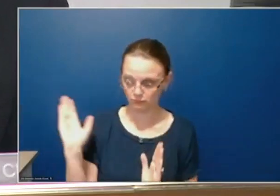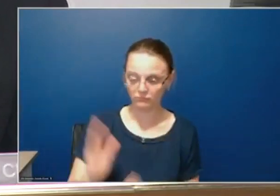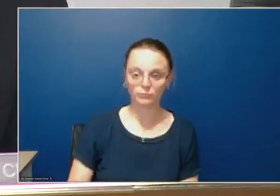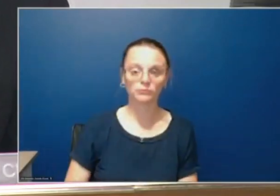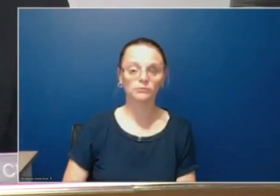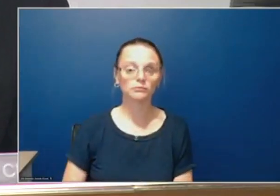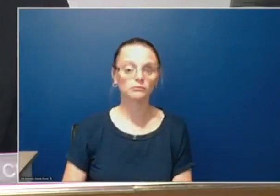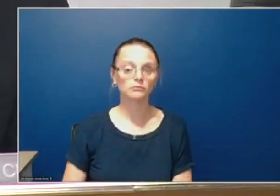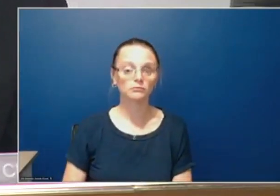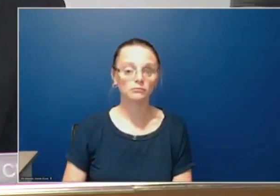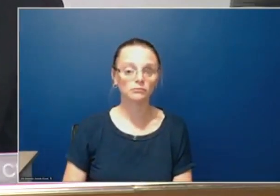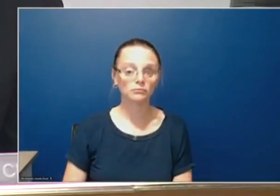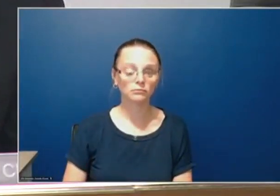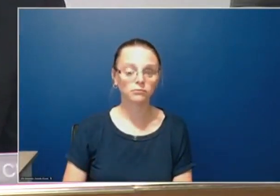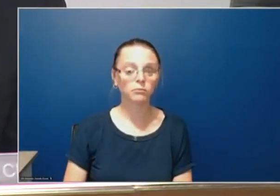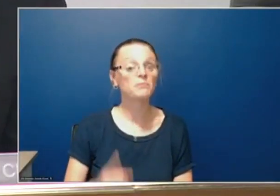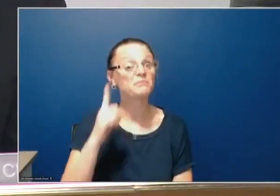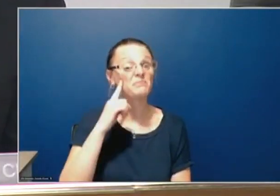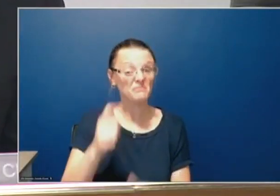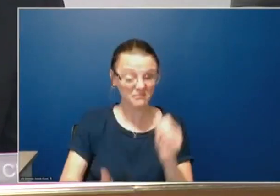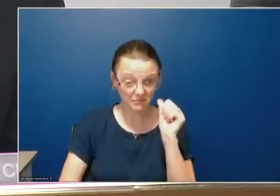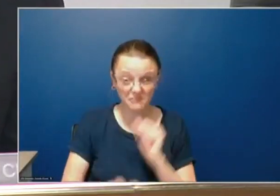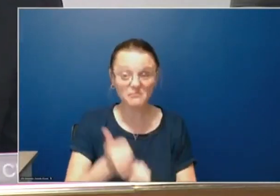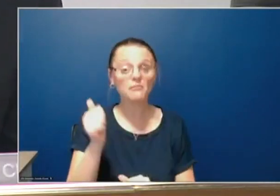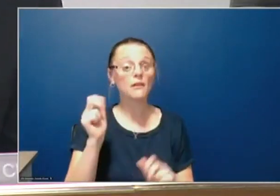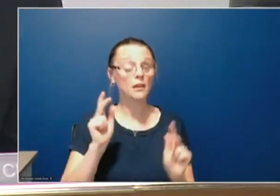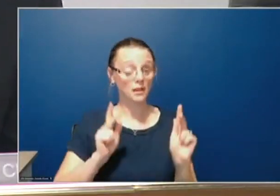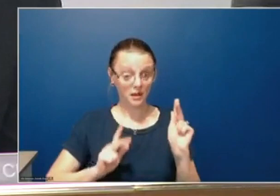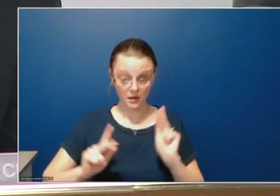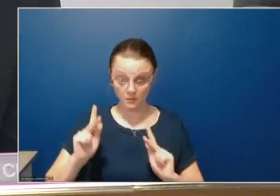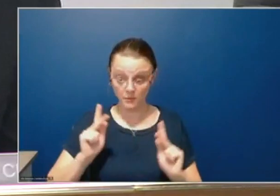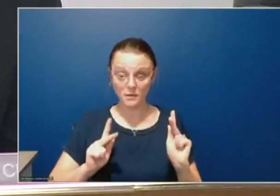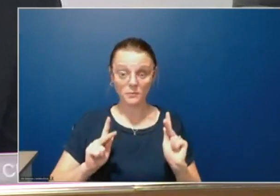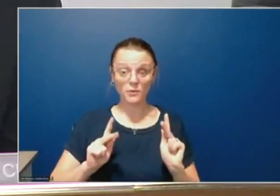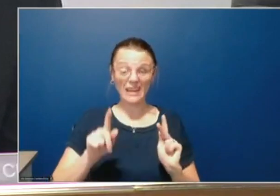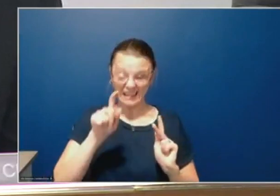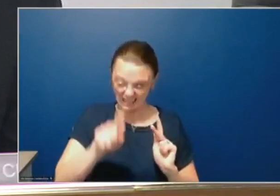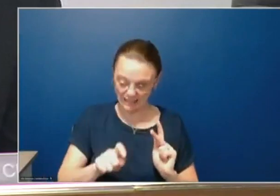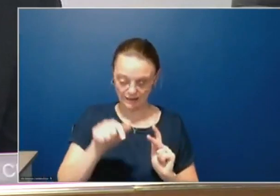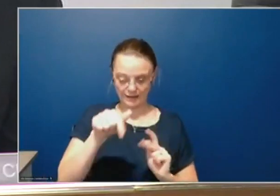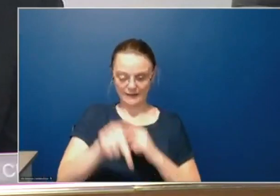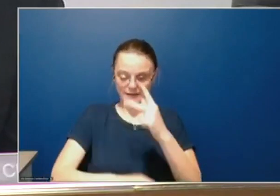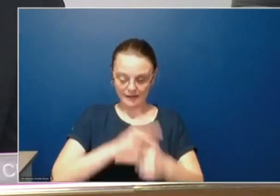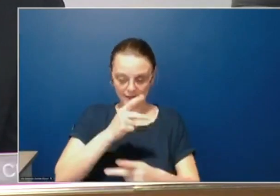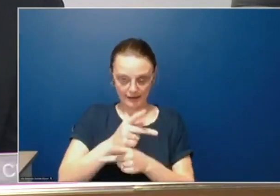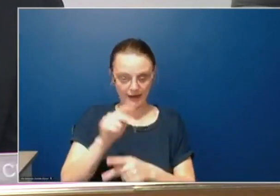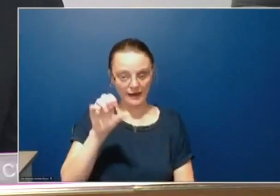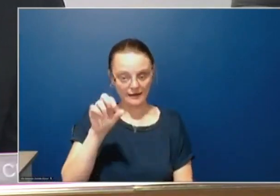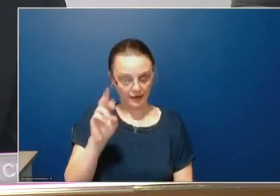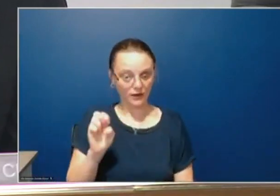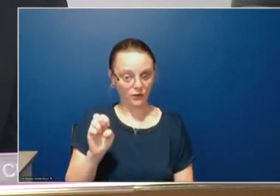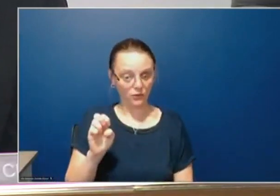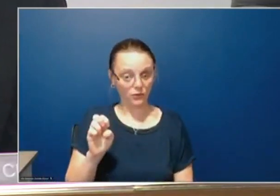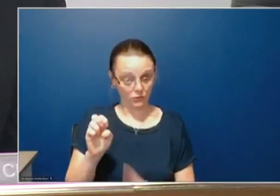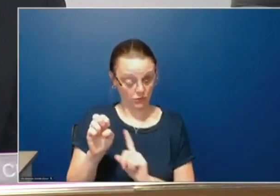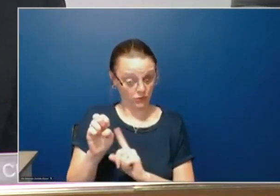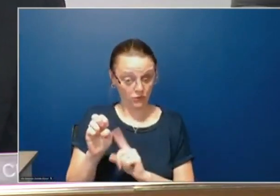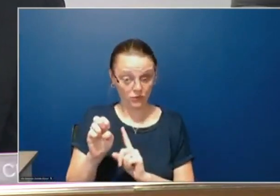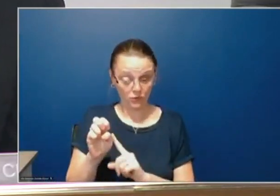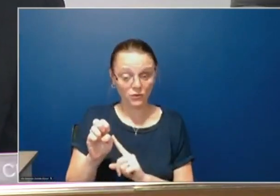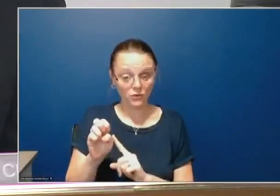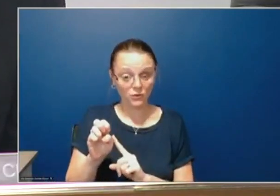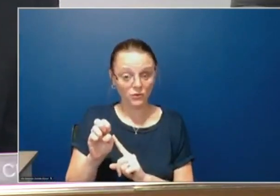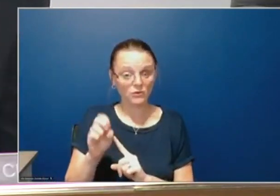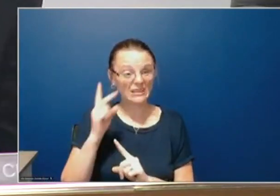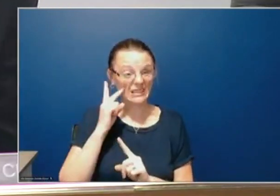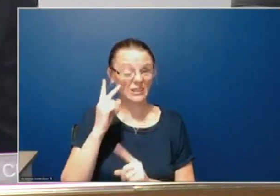I believe the vast majority of people who engage in and need this kind of care as contemplated by this bill find that the process